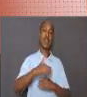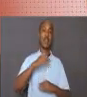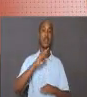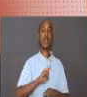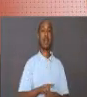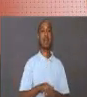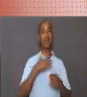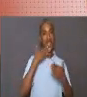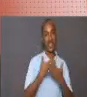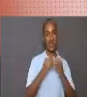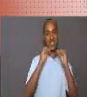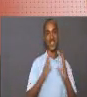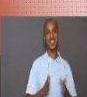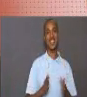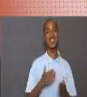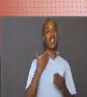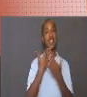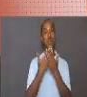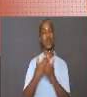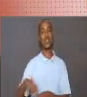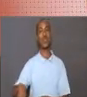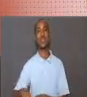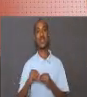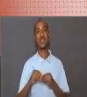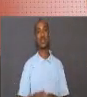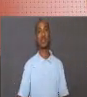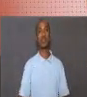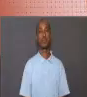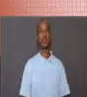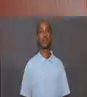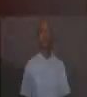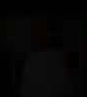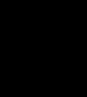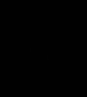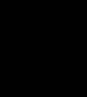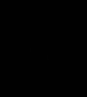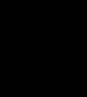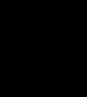Until next time, thank you, teacher. Thank you, students.